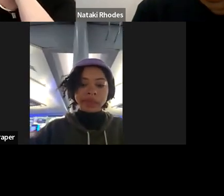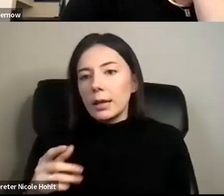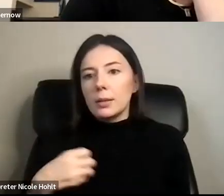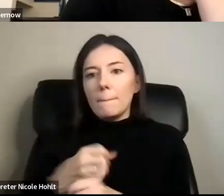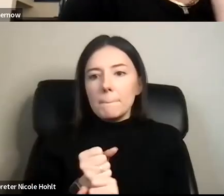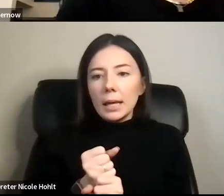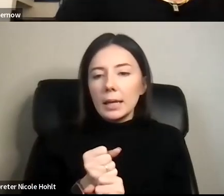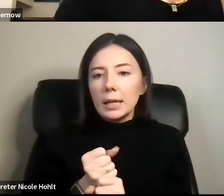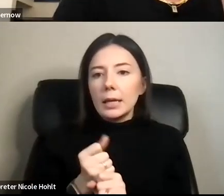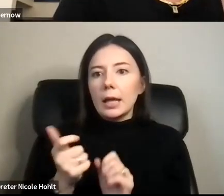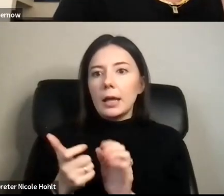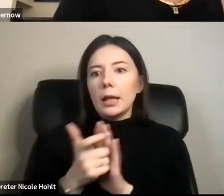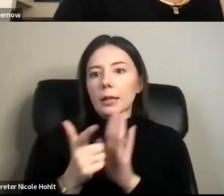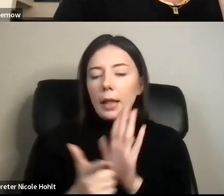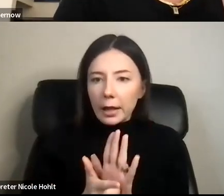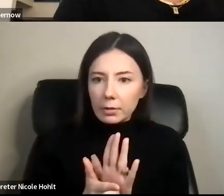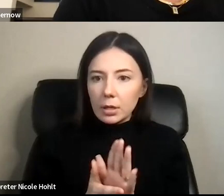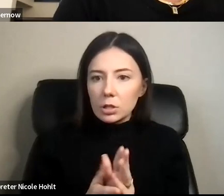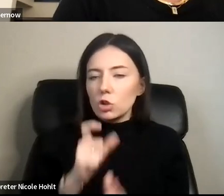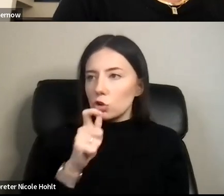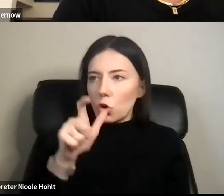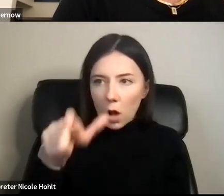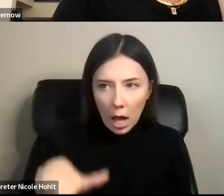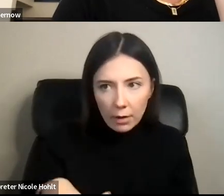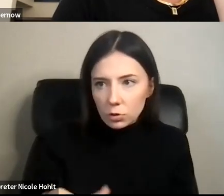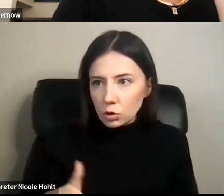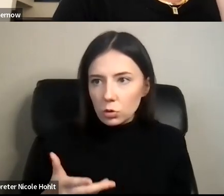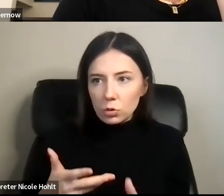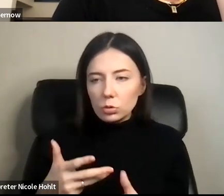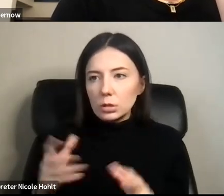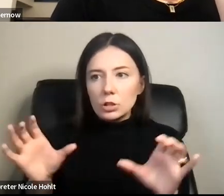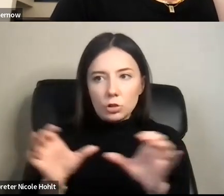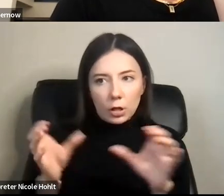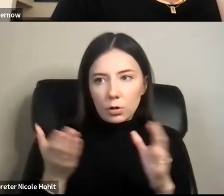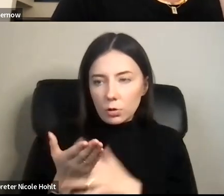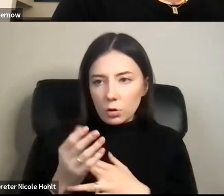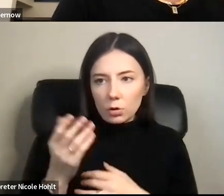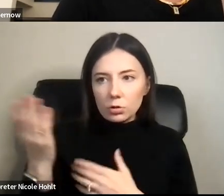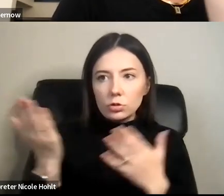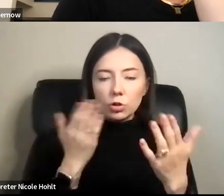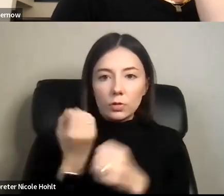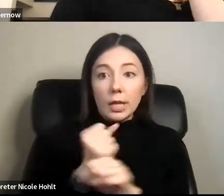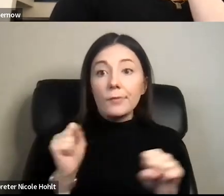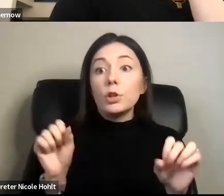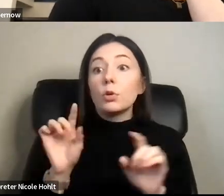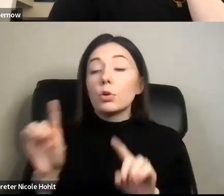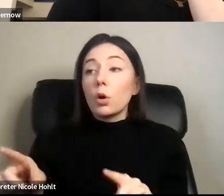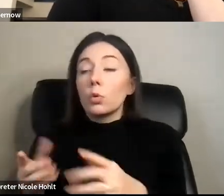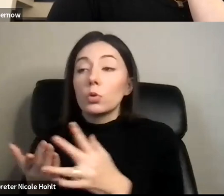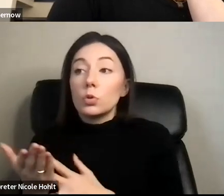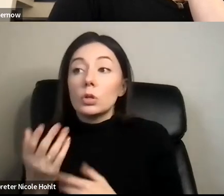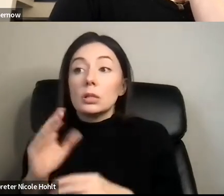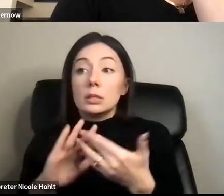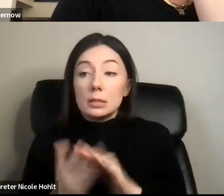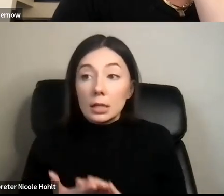ordinance for that. And so you don't have to go through ServSafe. You can go through the city to get your food handlers. You can go through the